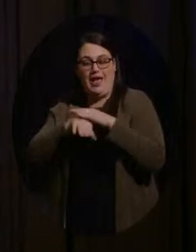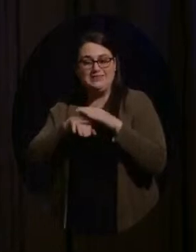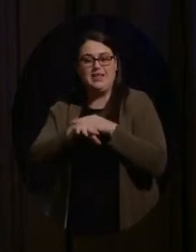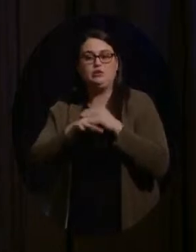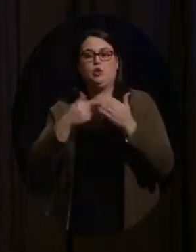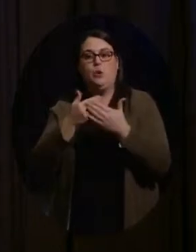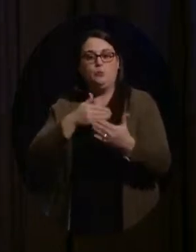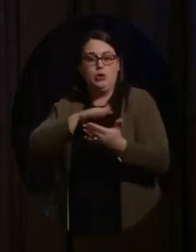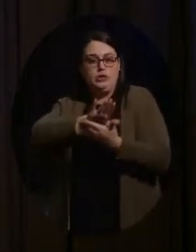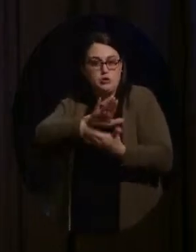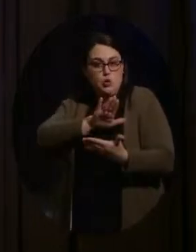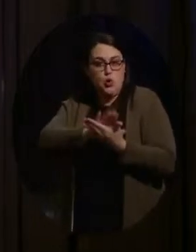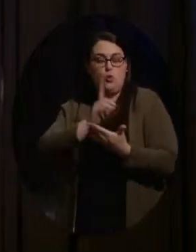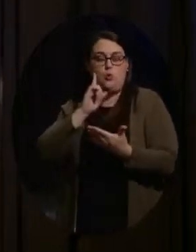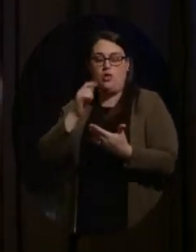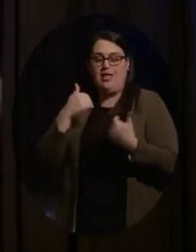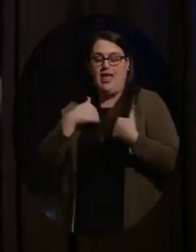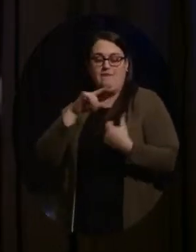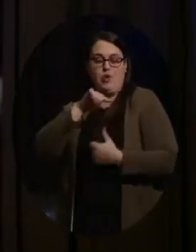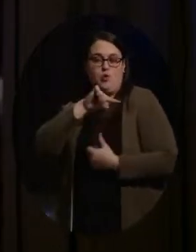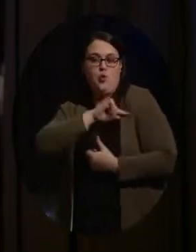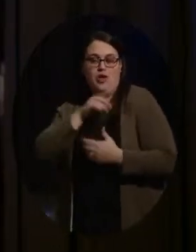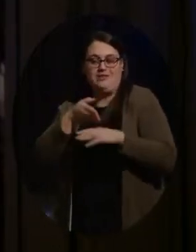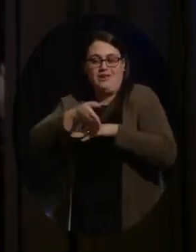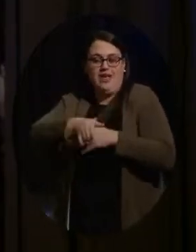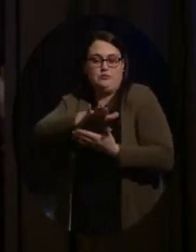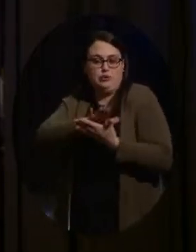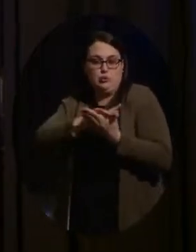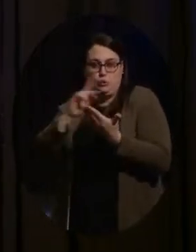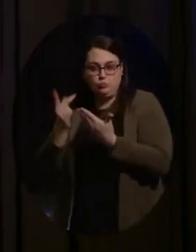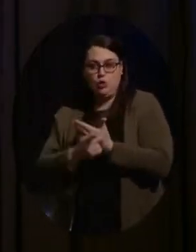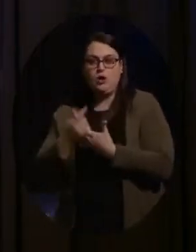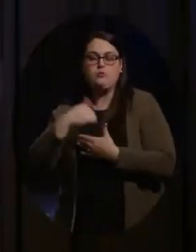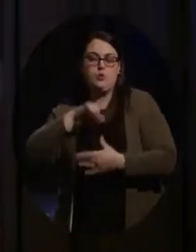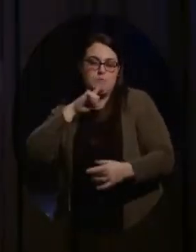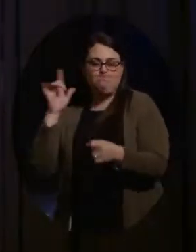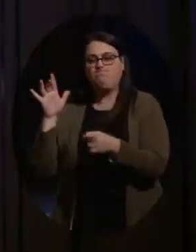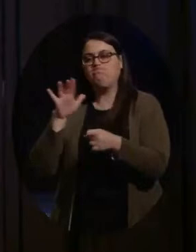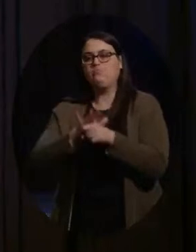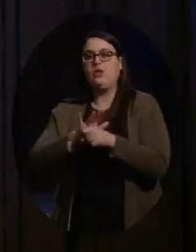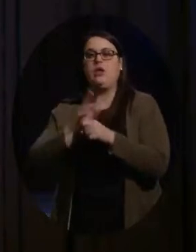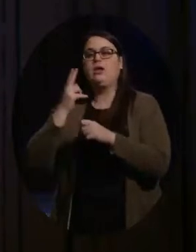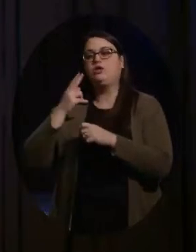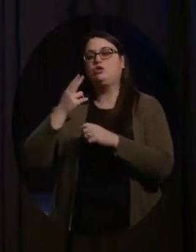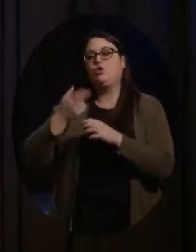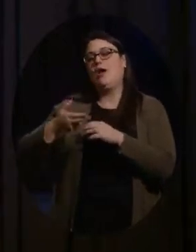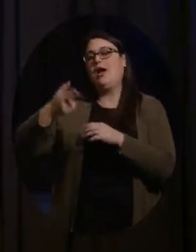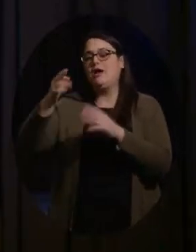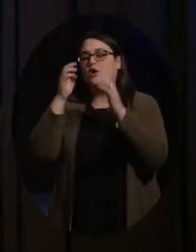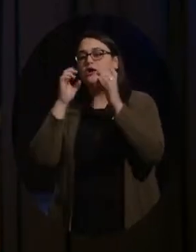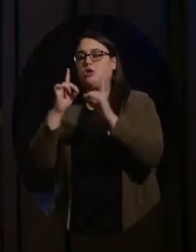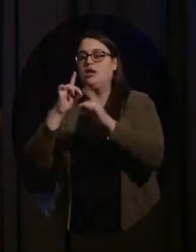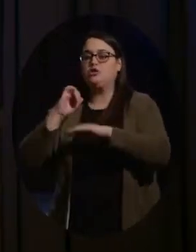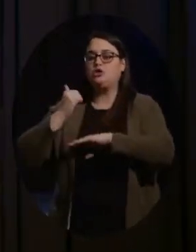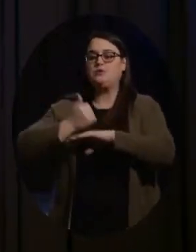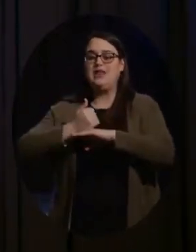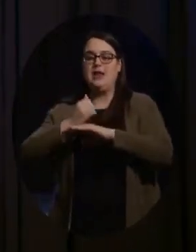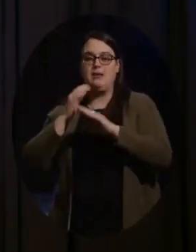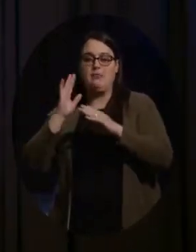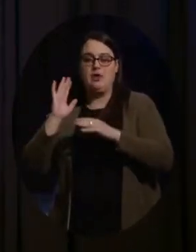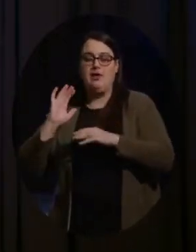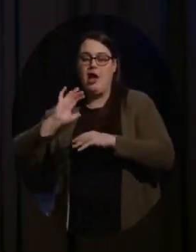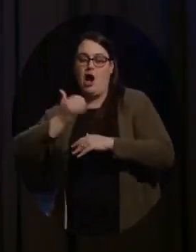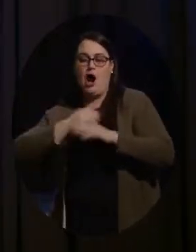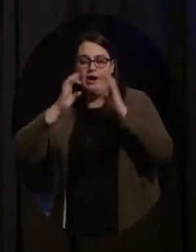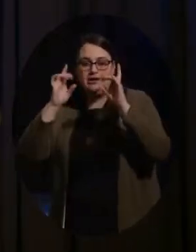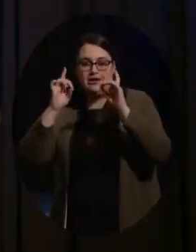preschool. We are committed to quality after-school programming, and we are committed to higher education to set our kids up to